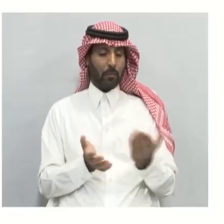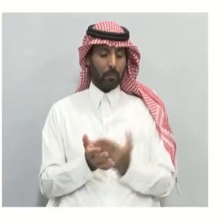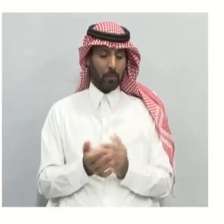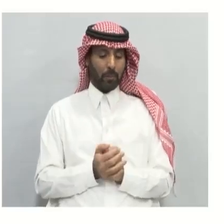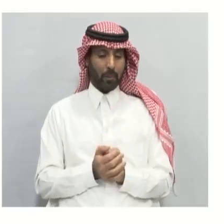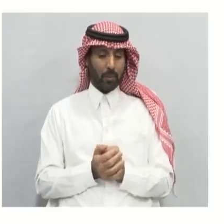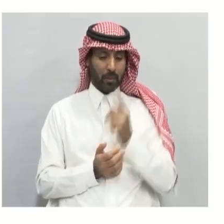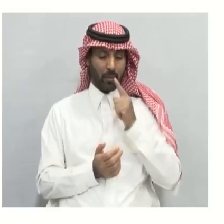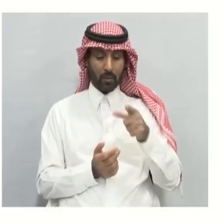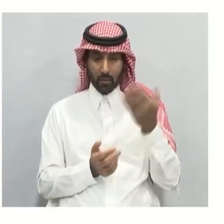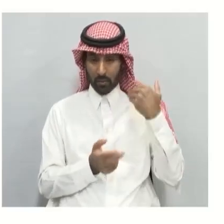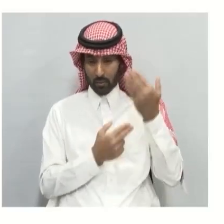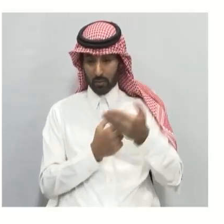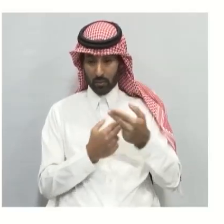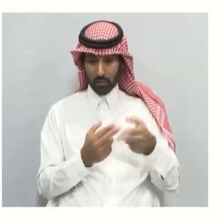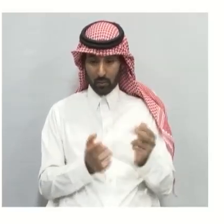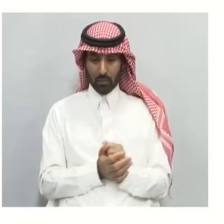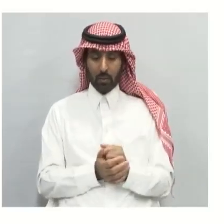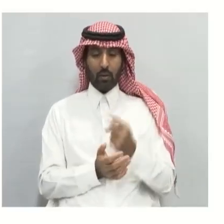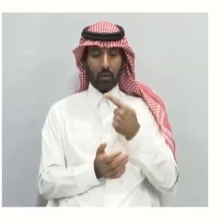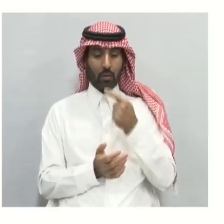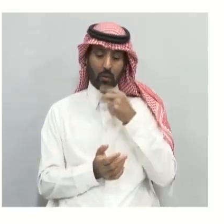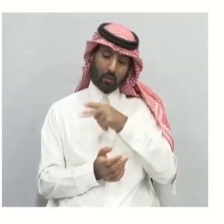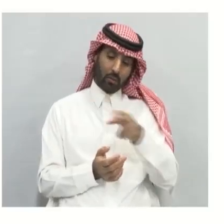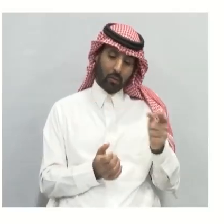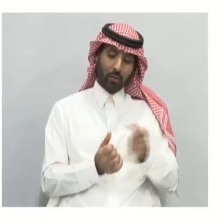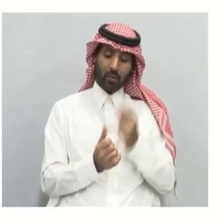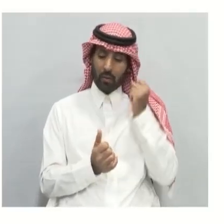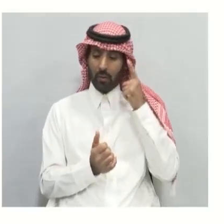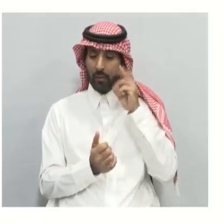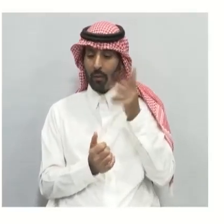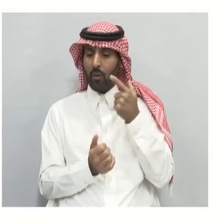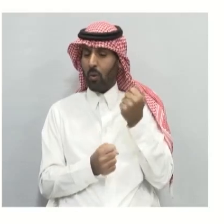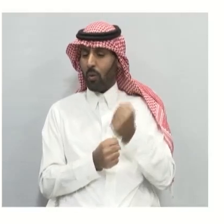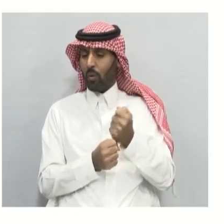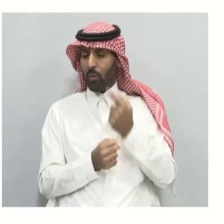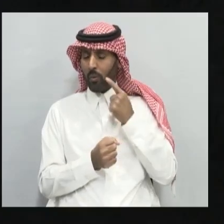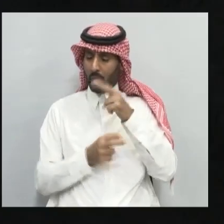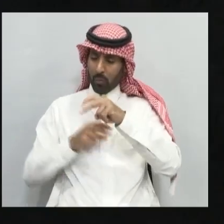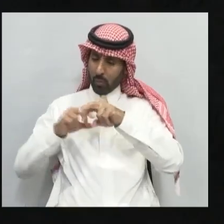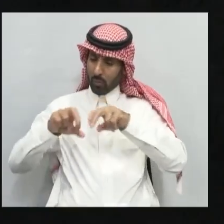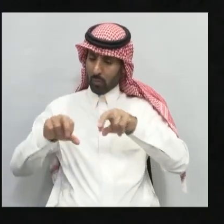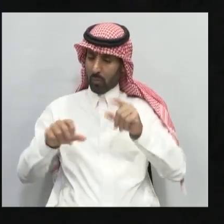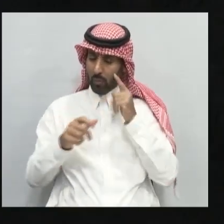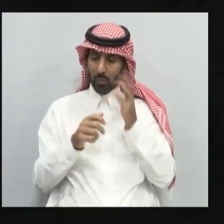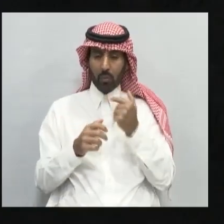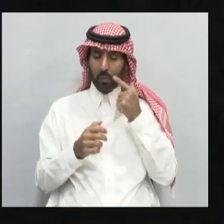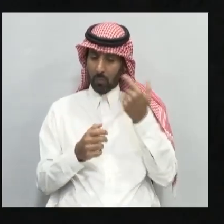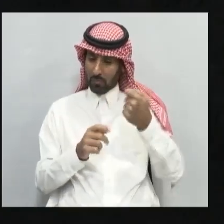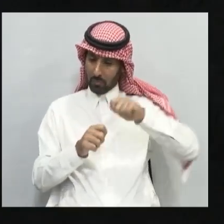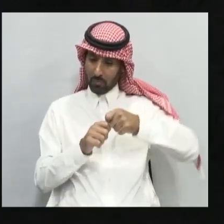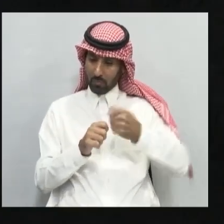Okay, before we get into this, we will differentiate between the idea of what is a discovery and what is an